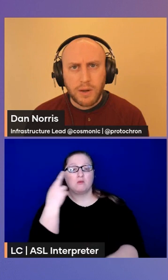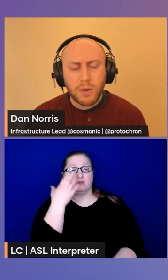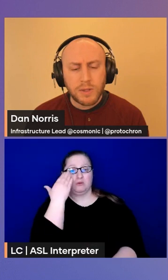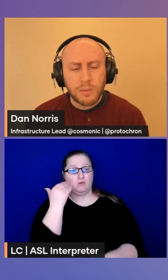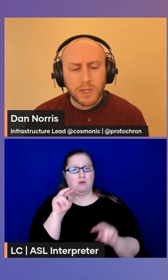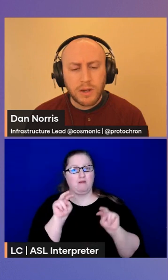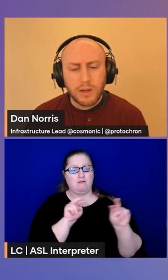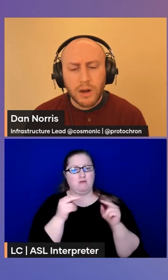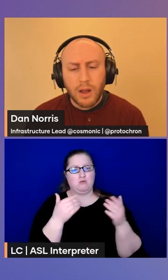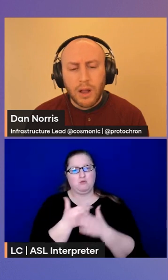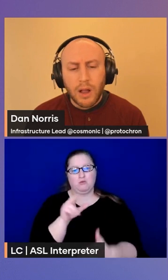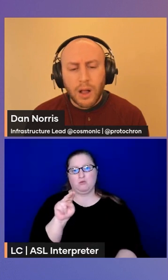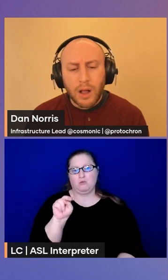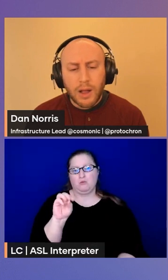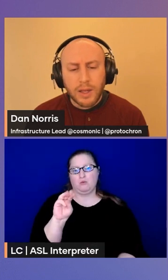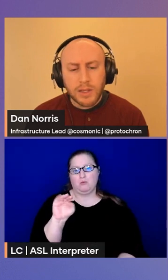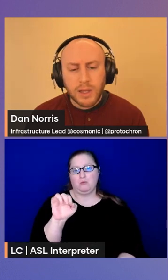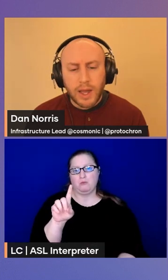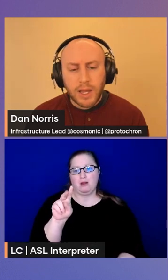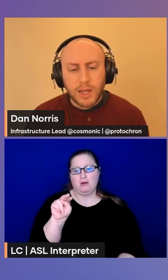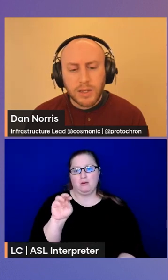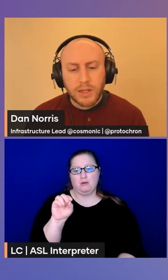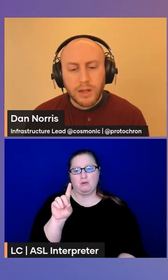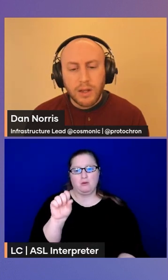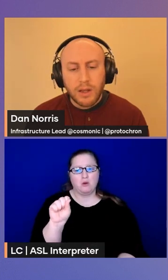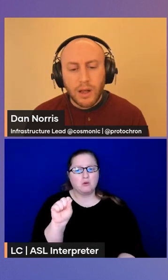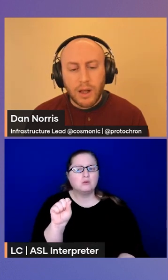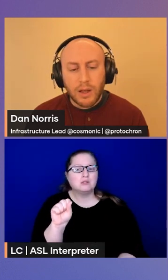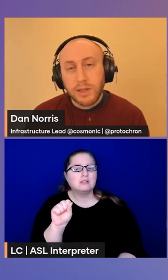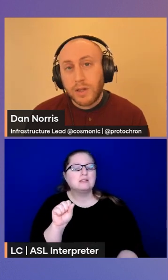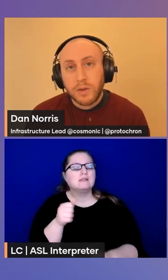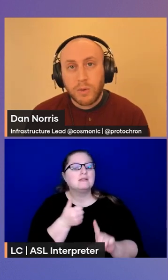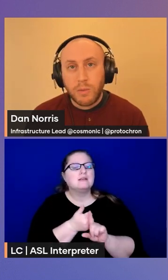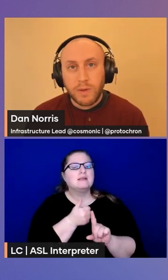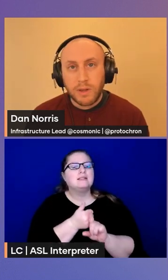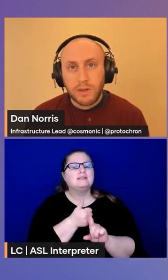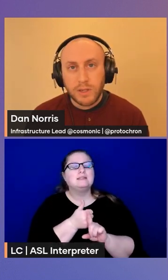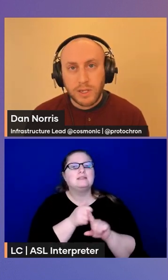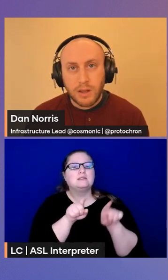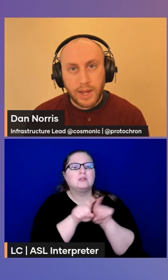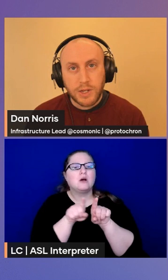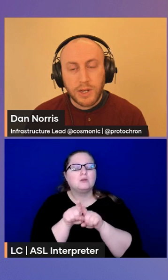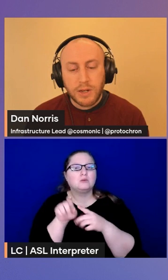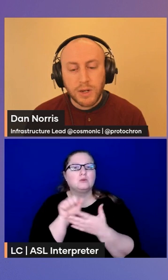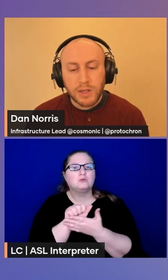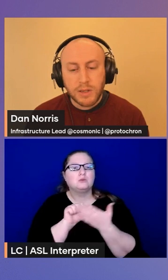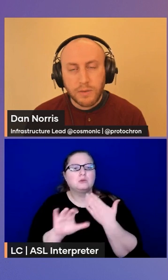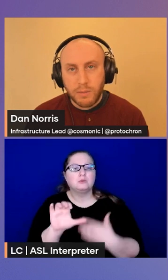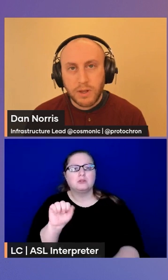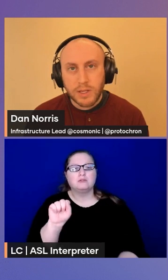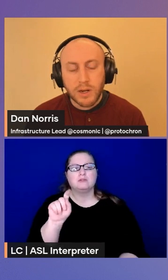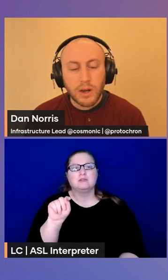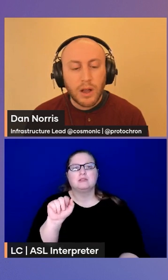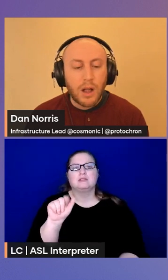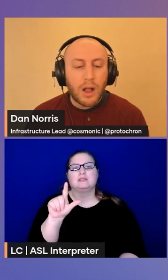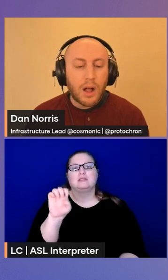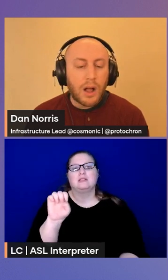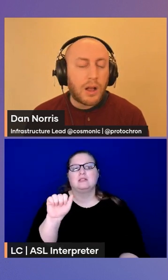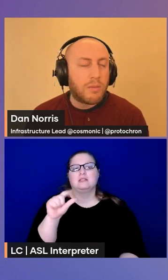Nomad nodes in particular is that it is also removing stale agent entries from the